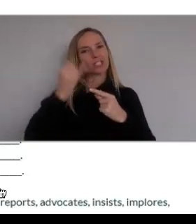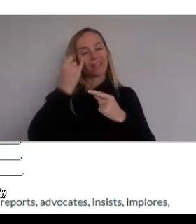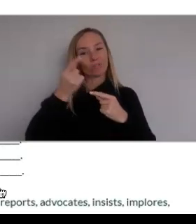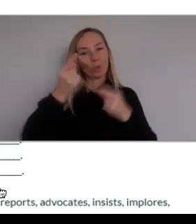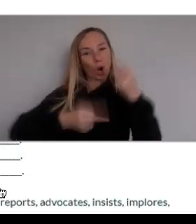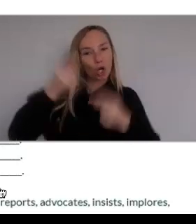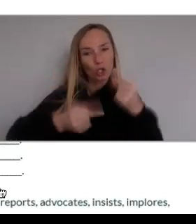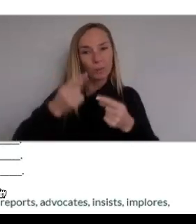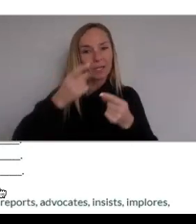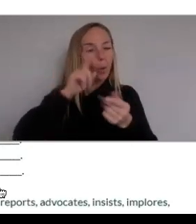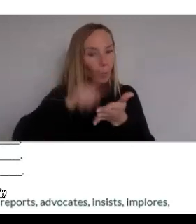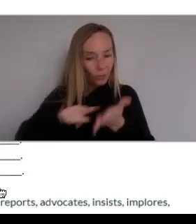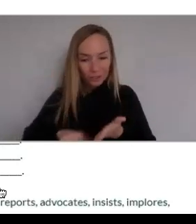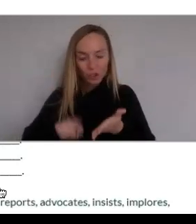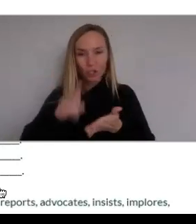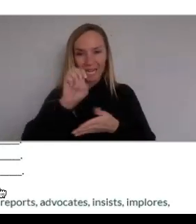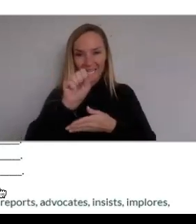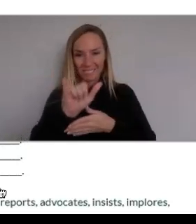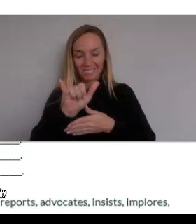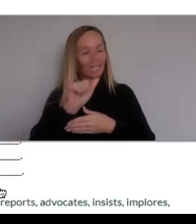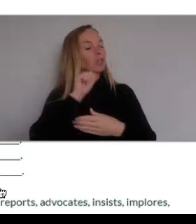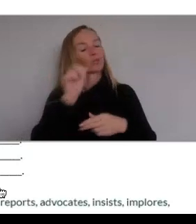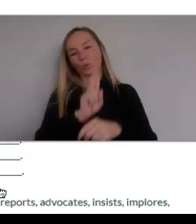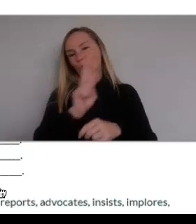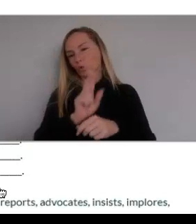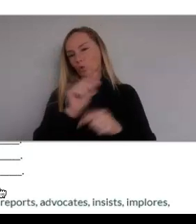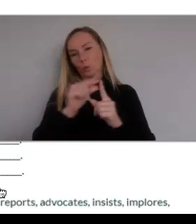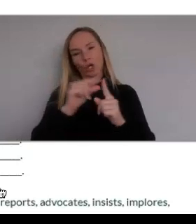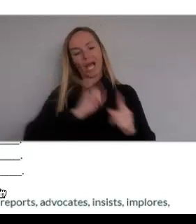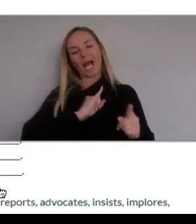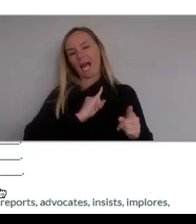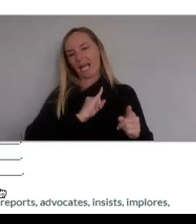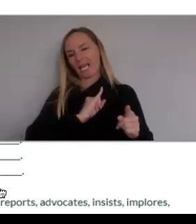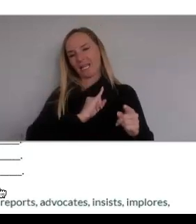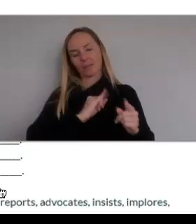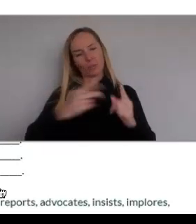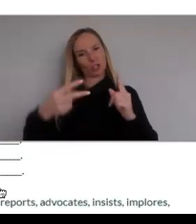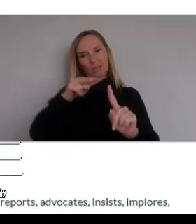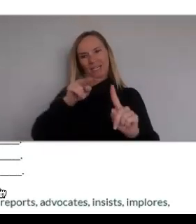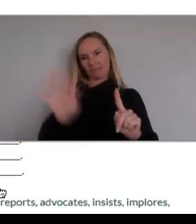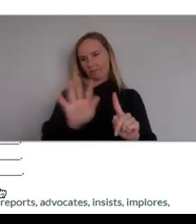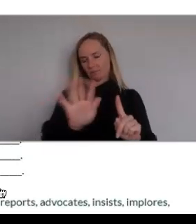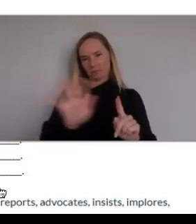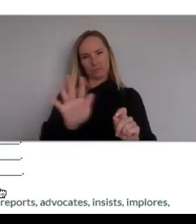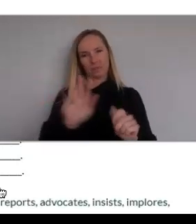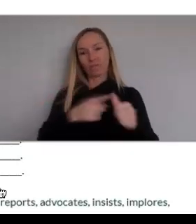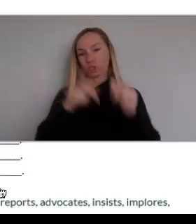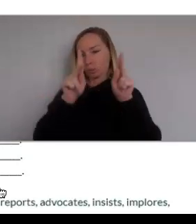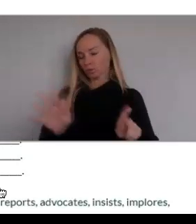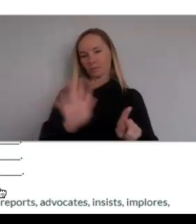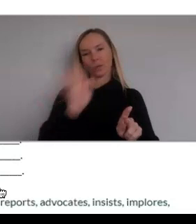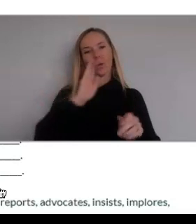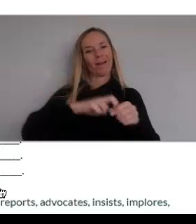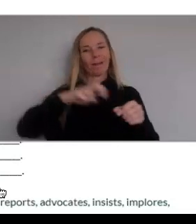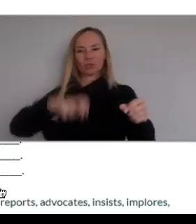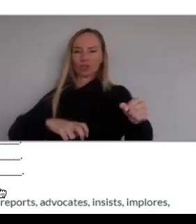research essay, you will not be using I, the first person perspective. It will be a primarily objective